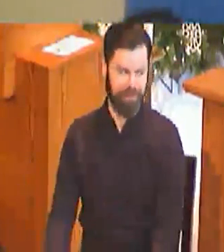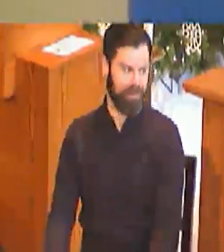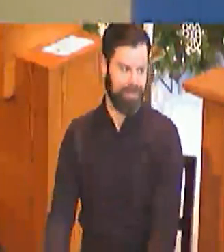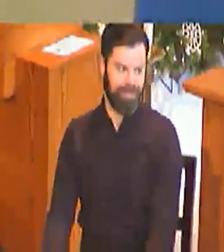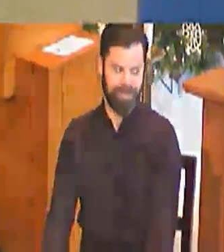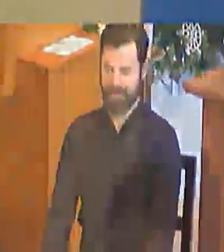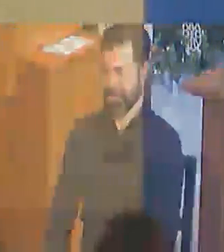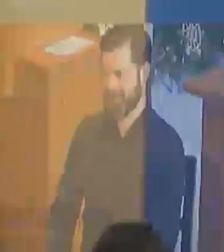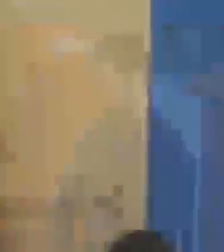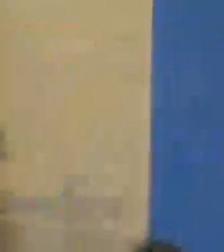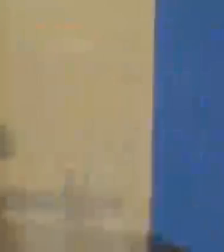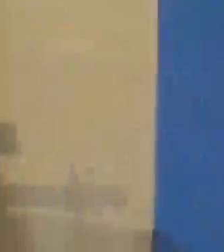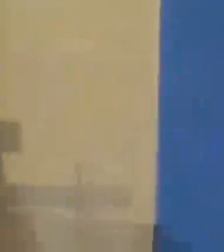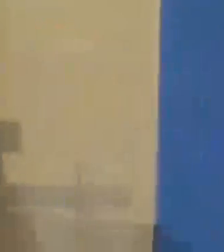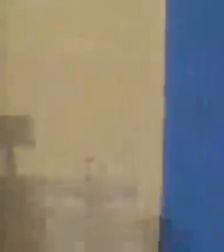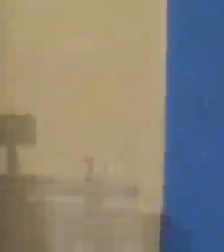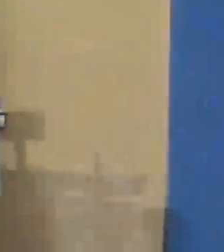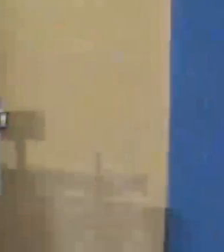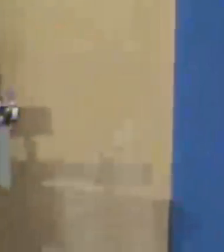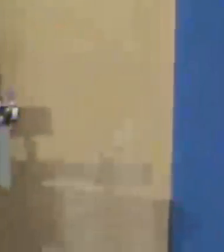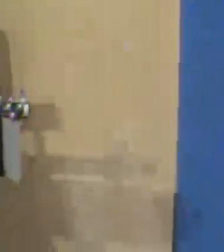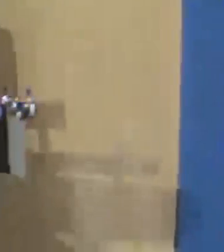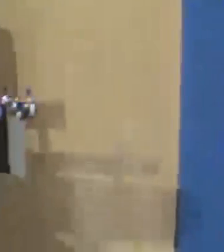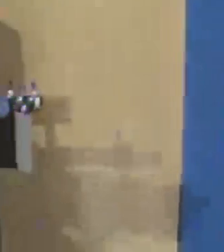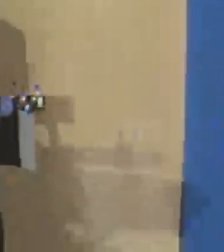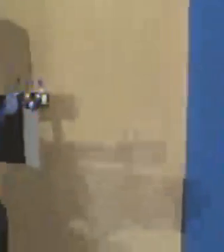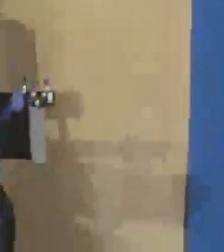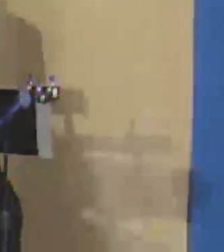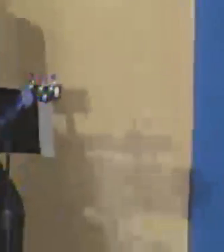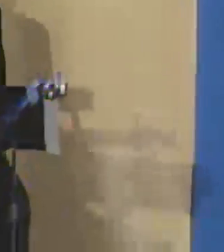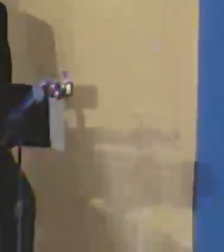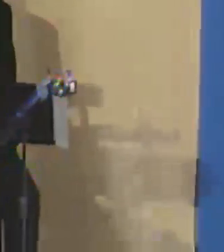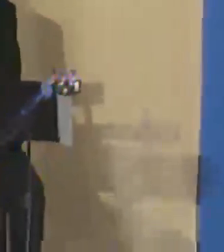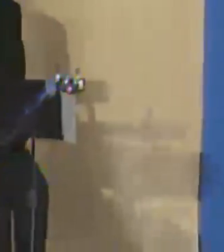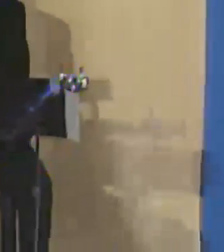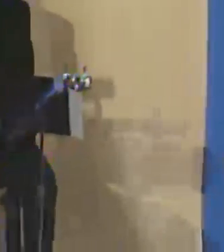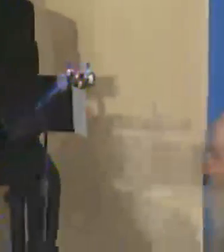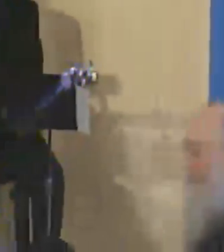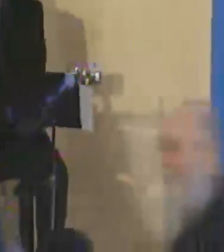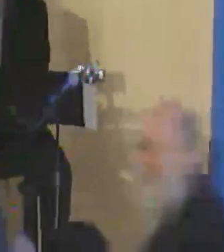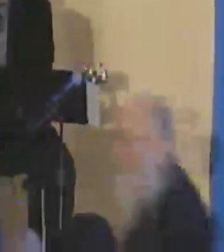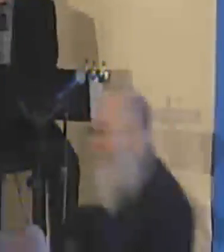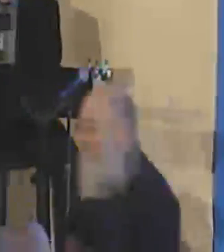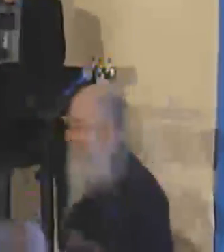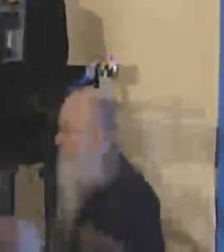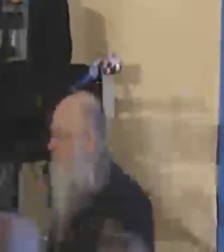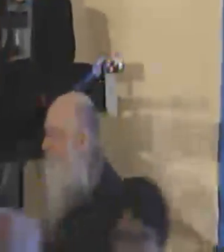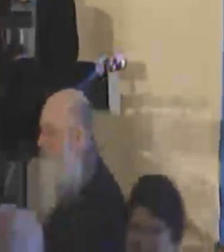Thank you.